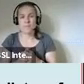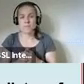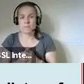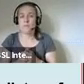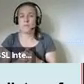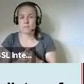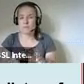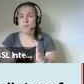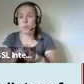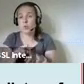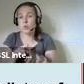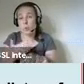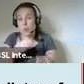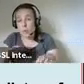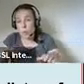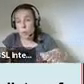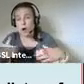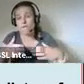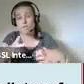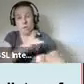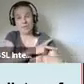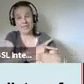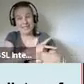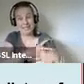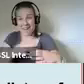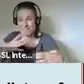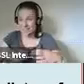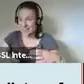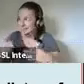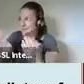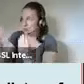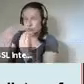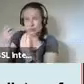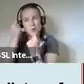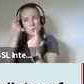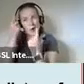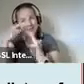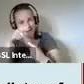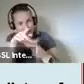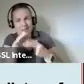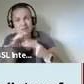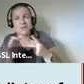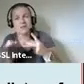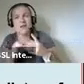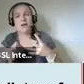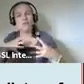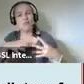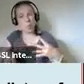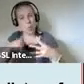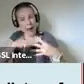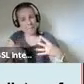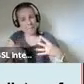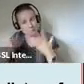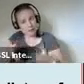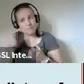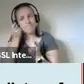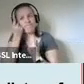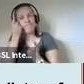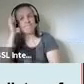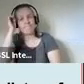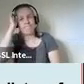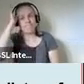actually respond to these huge requirements. There is a lot of evidence, including the